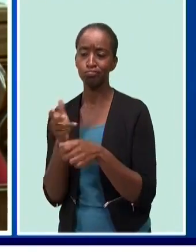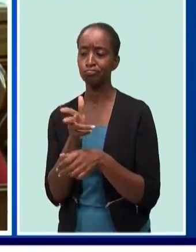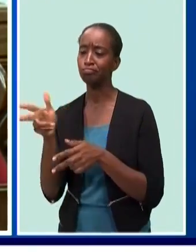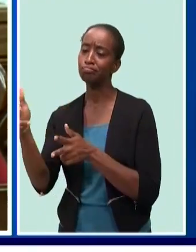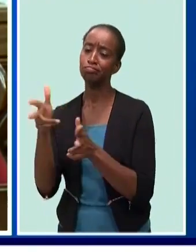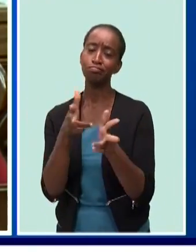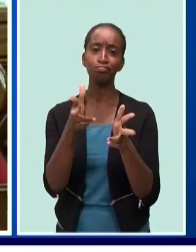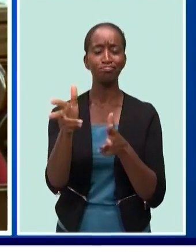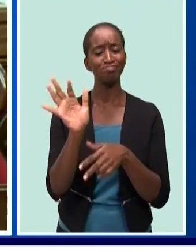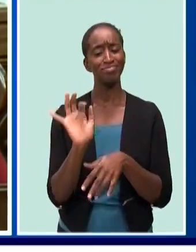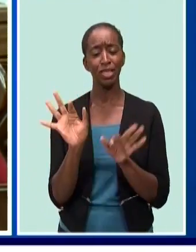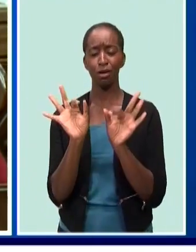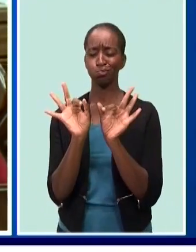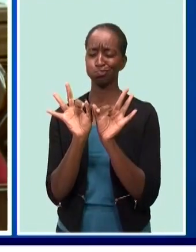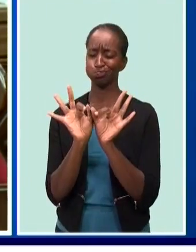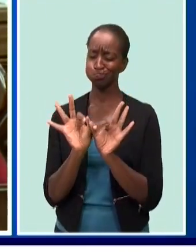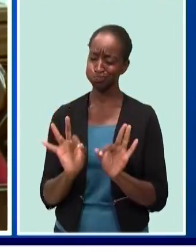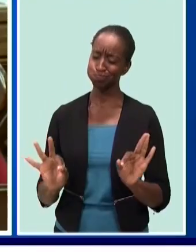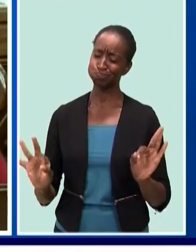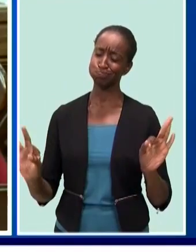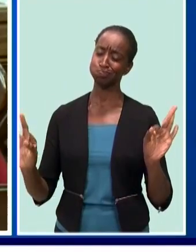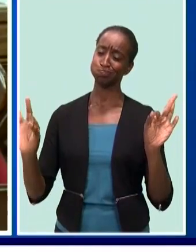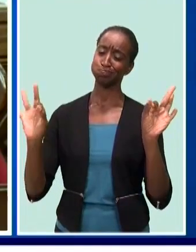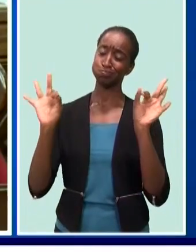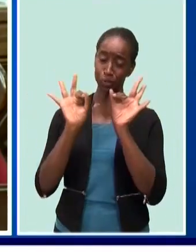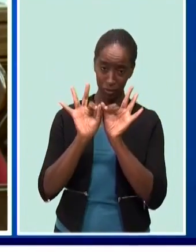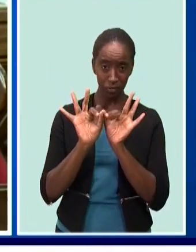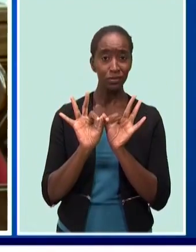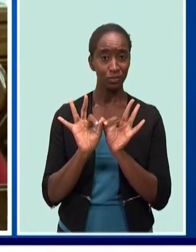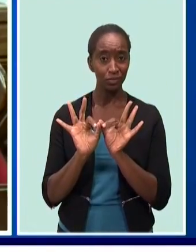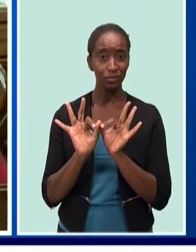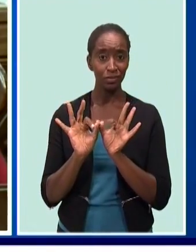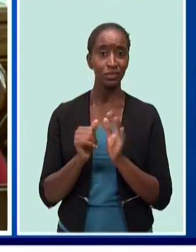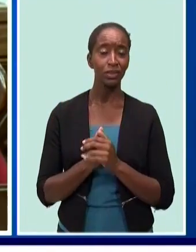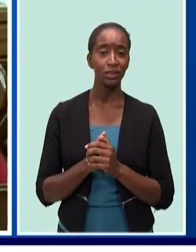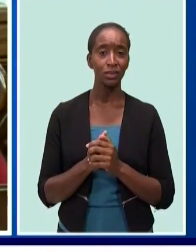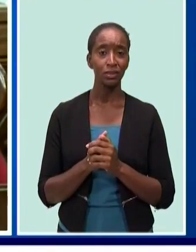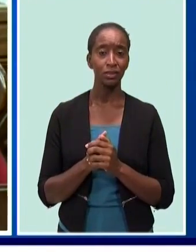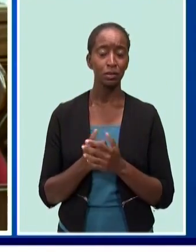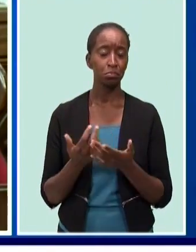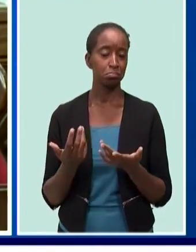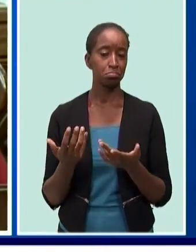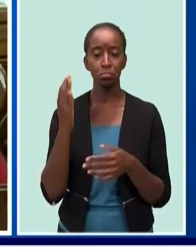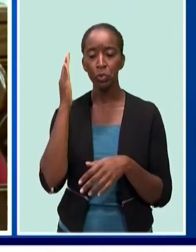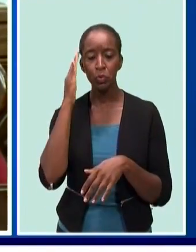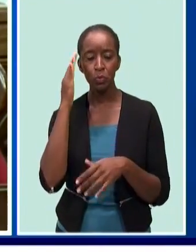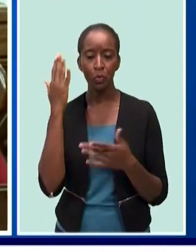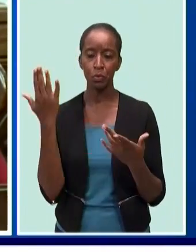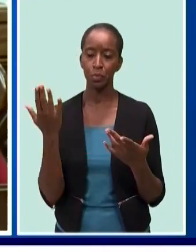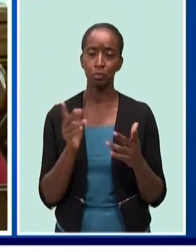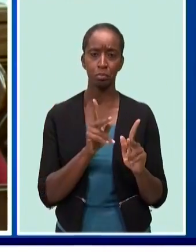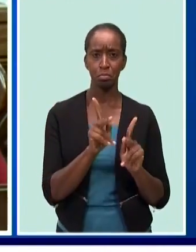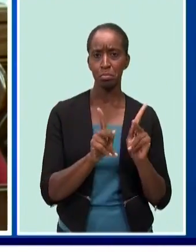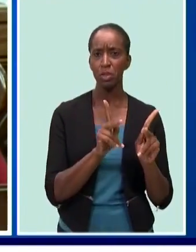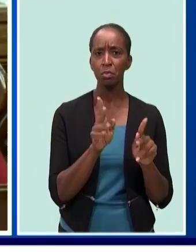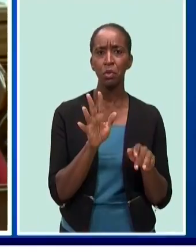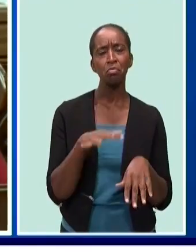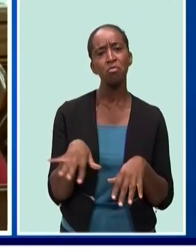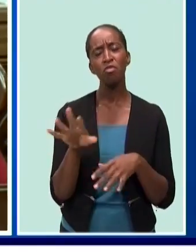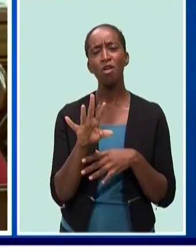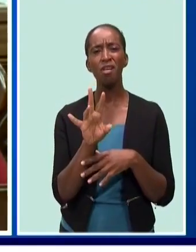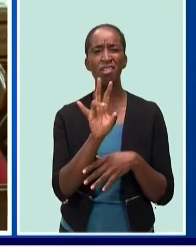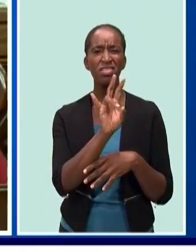contribution to movement of people in Barbados. And you hear figures between the level of 75 and 80 and 90